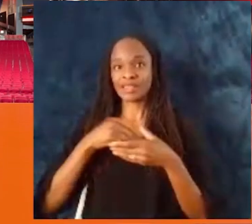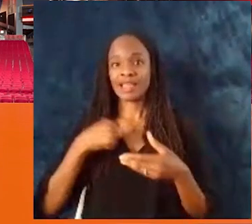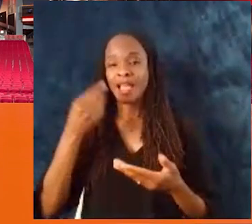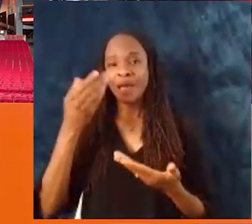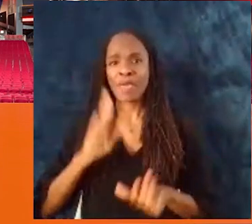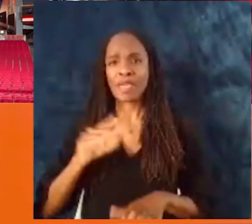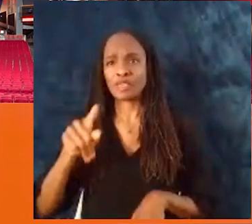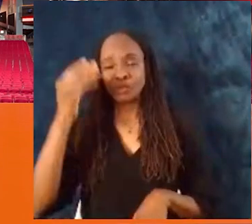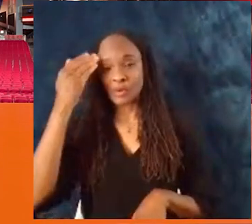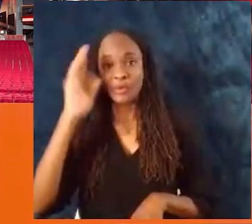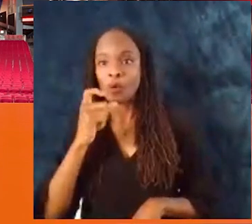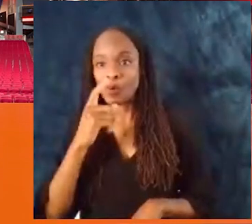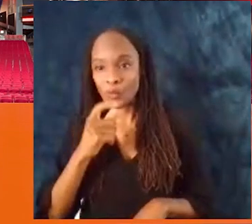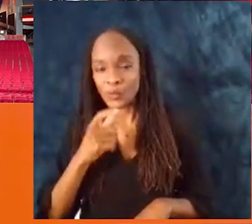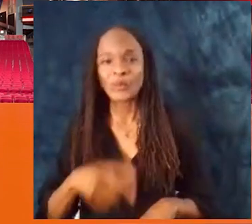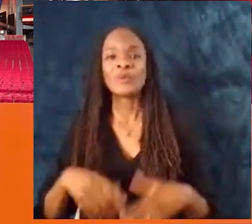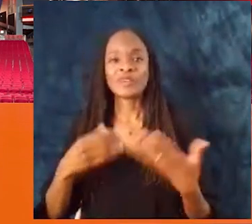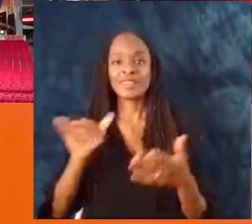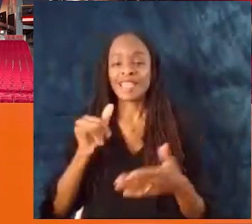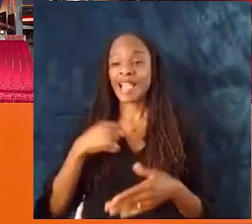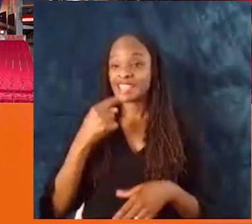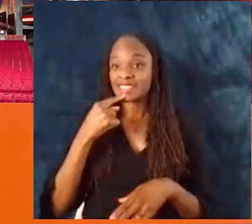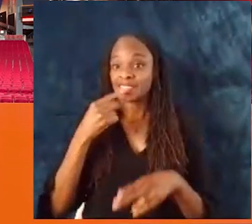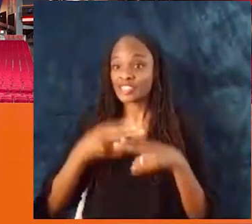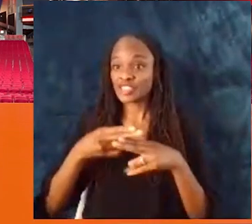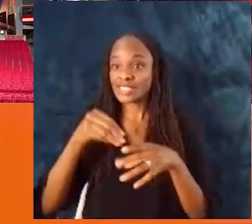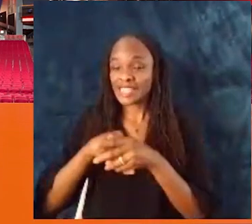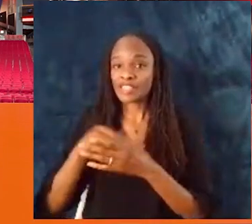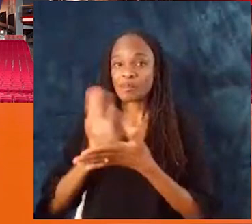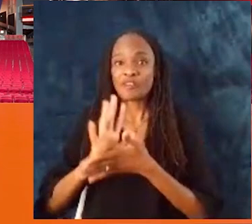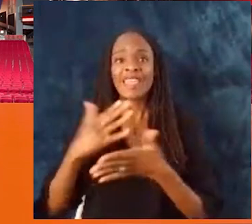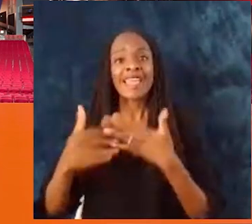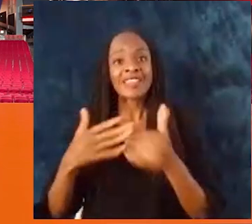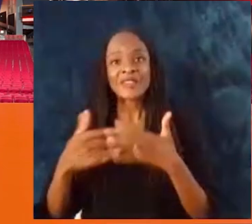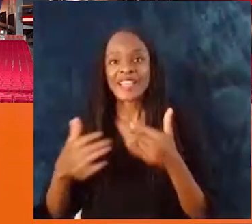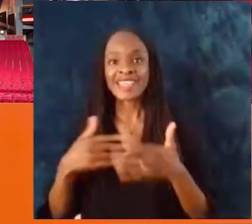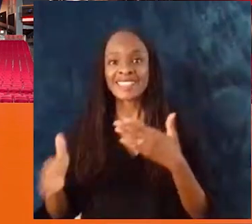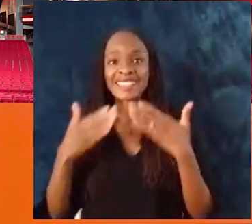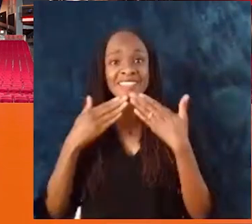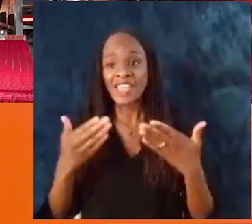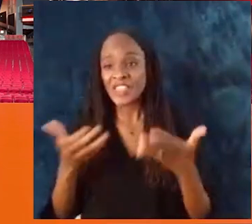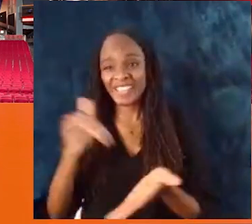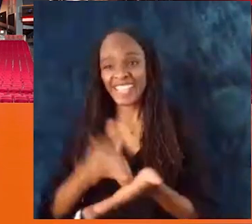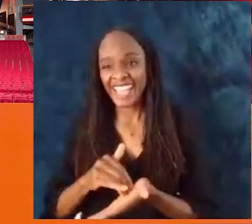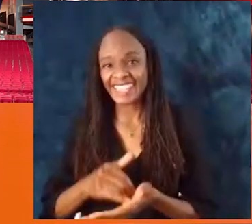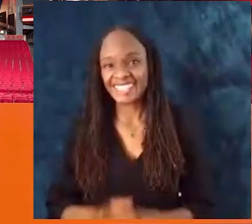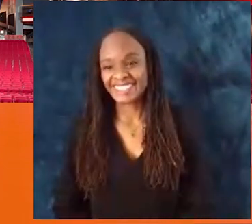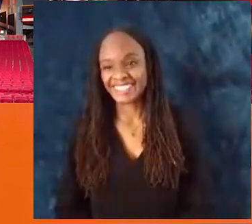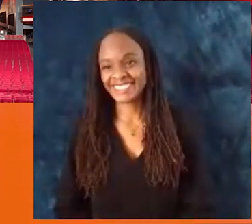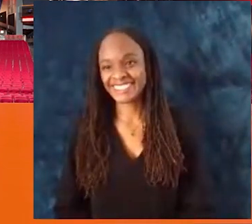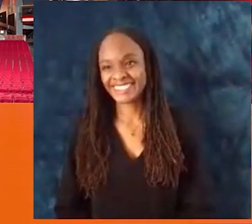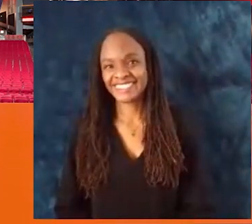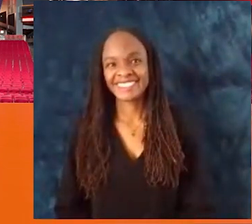who, just like I've mentioned in the movie. So anyway, thank you again.